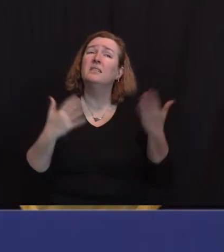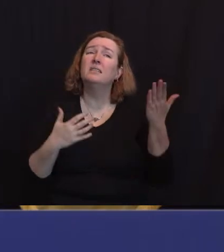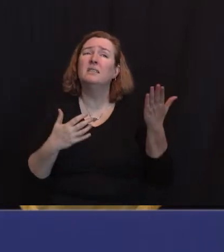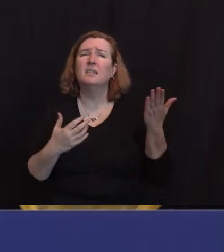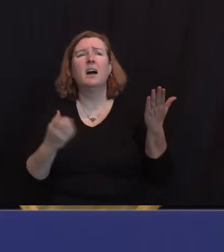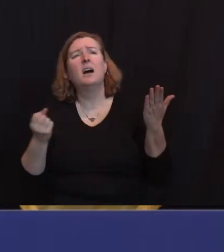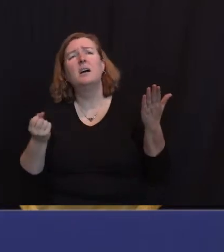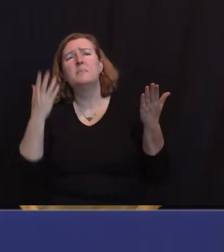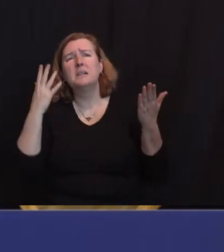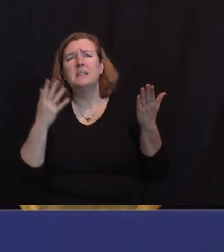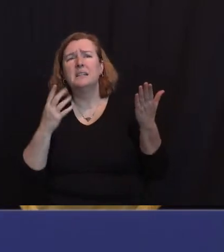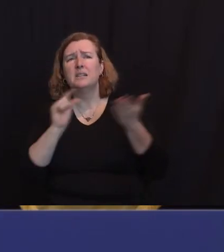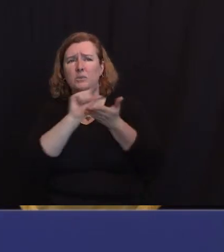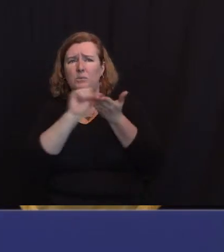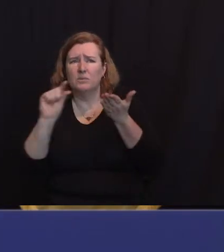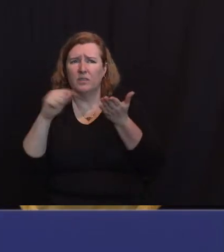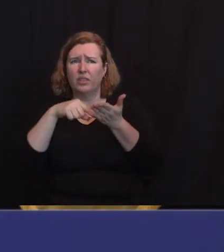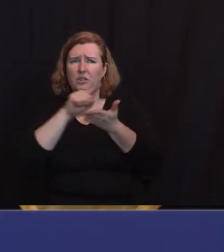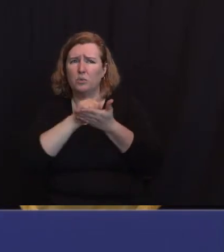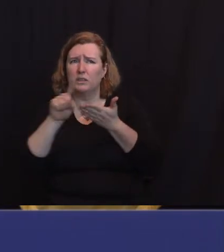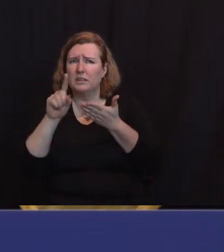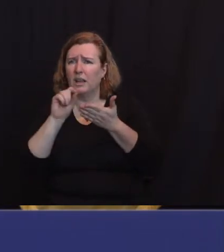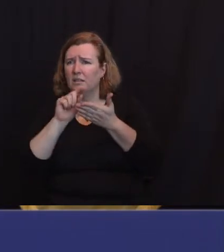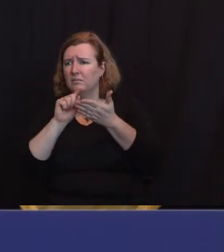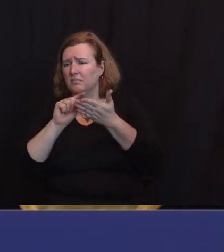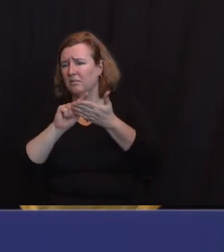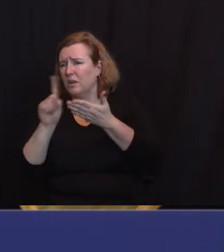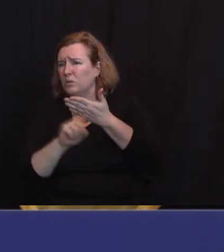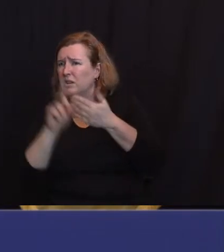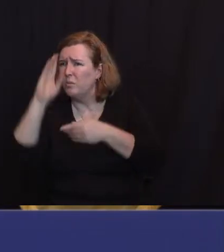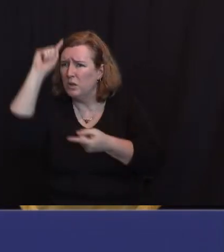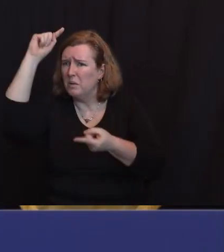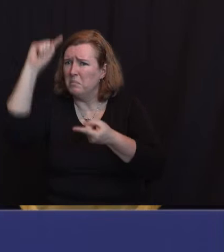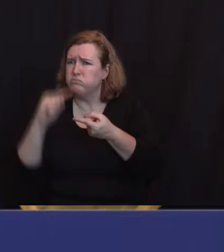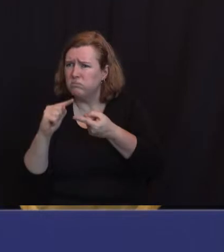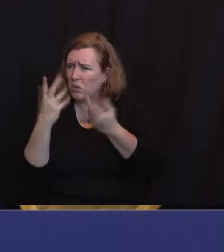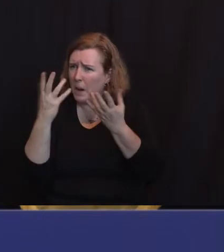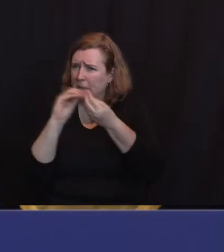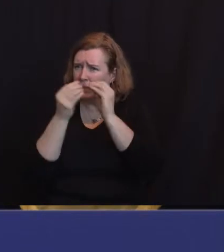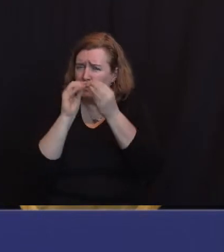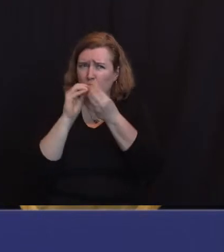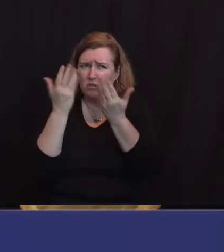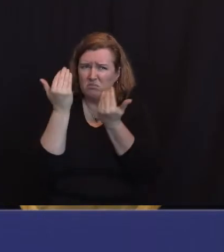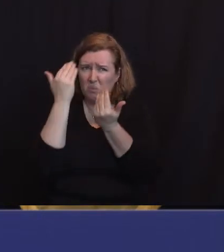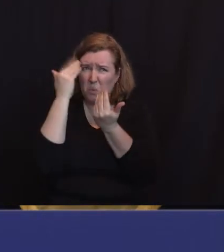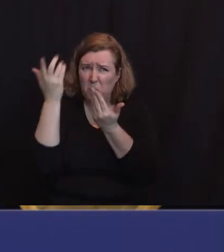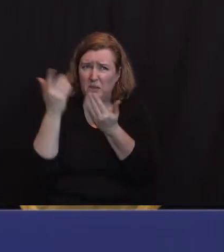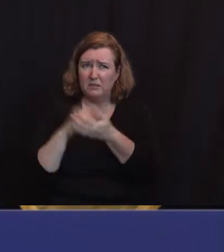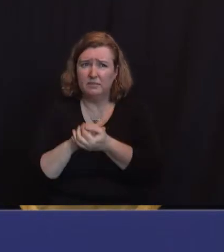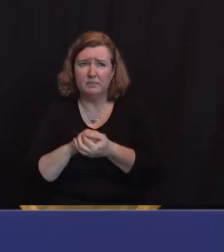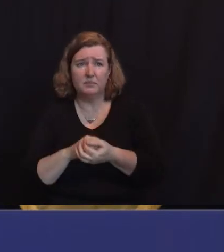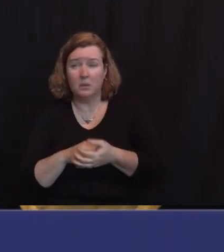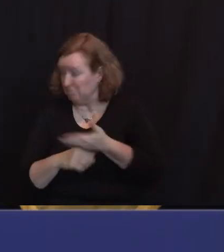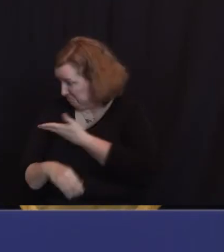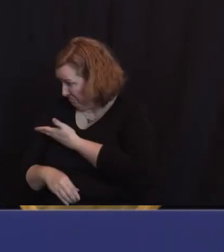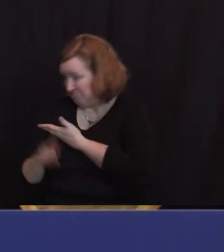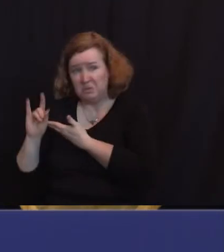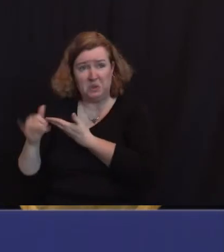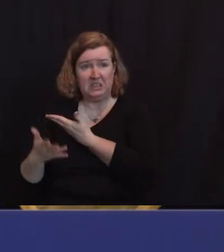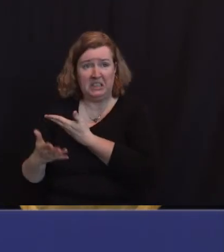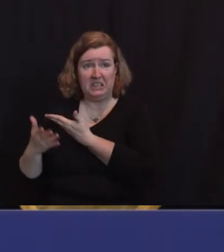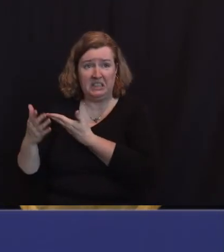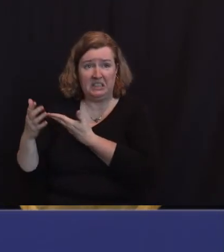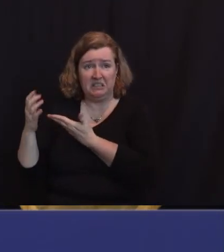next couple weeks? Thank you. Judy, if you, while I answer a couple of these, if you want to get the J&J, if you don't